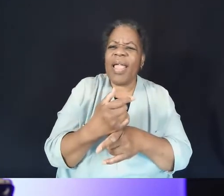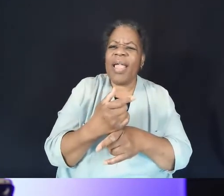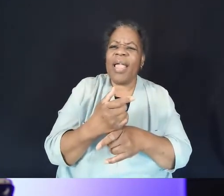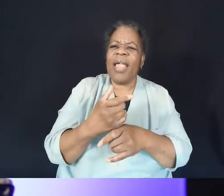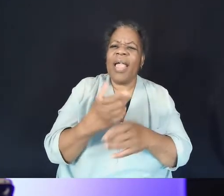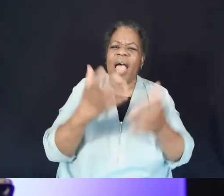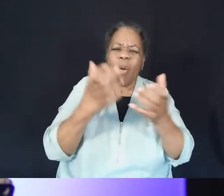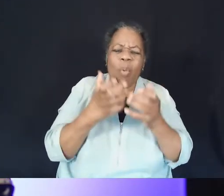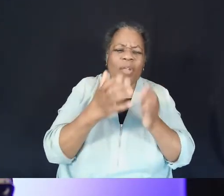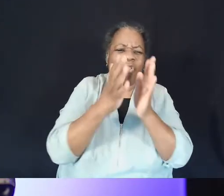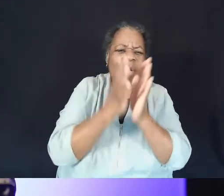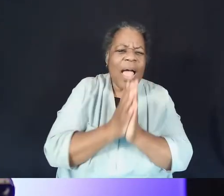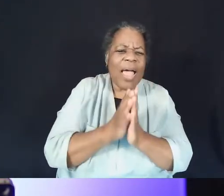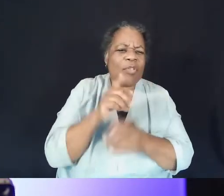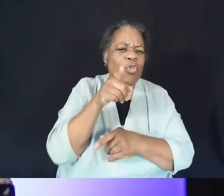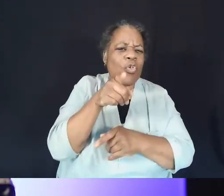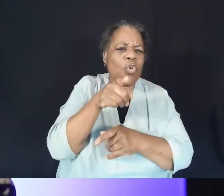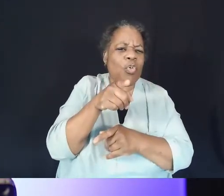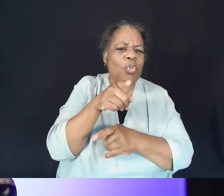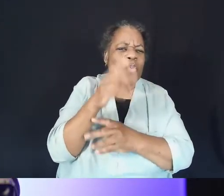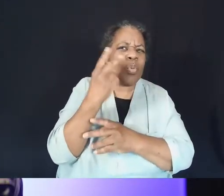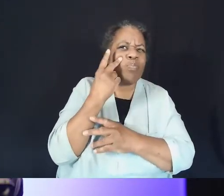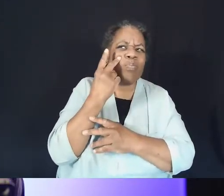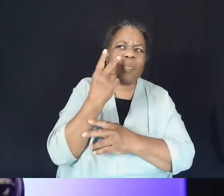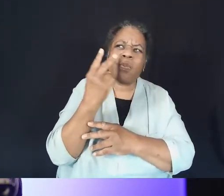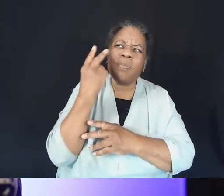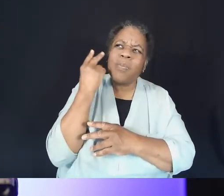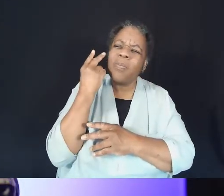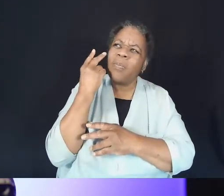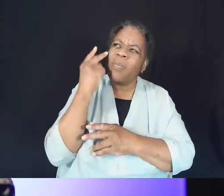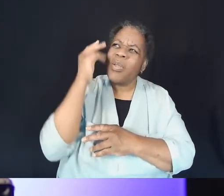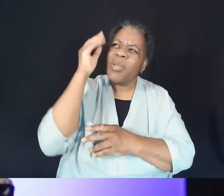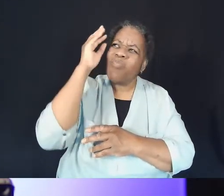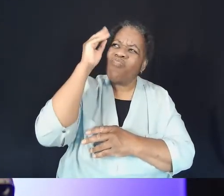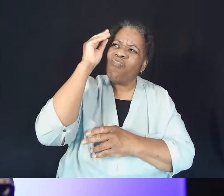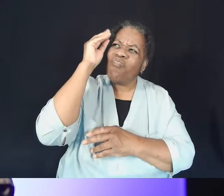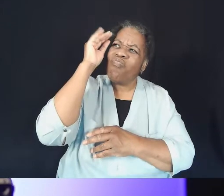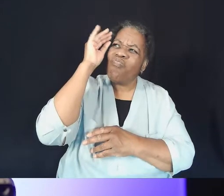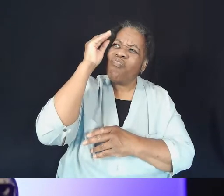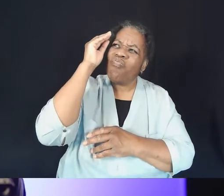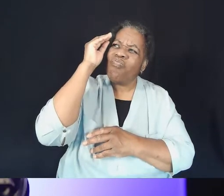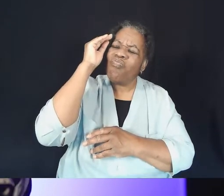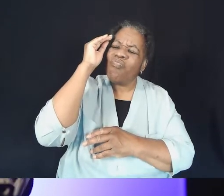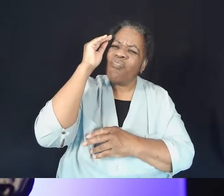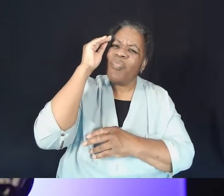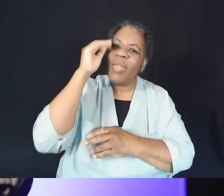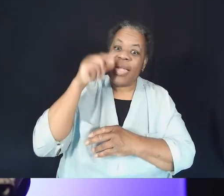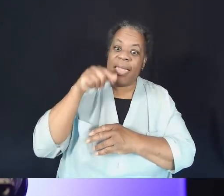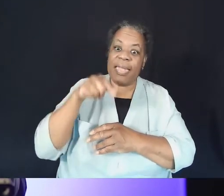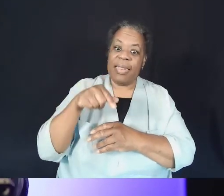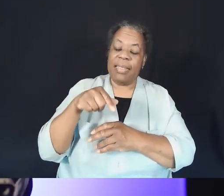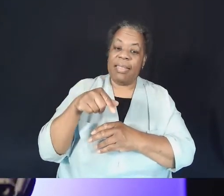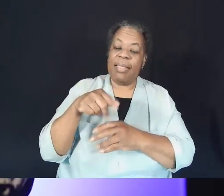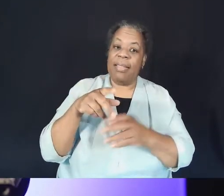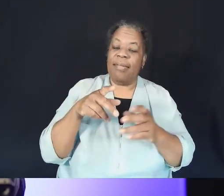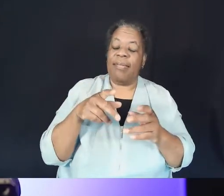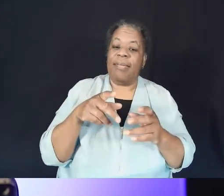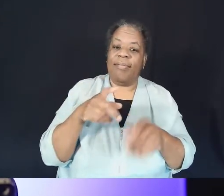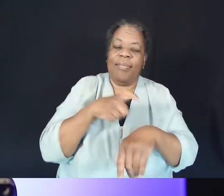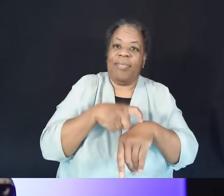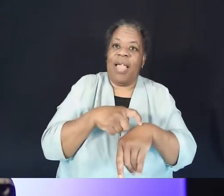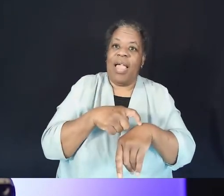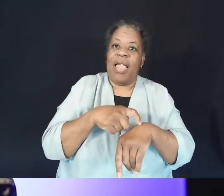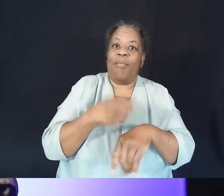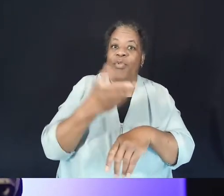you to reflect. My ask for this message and in this space is to invite you to take